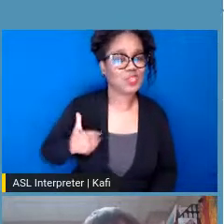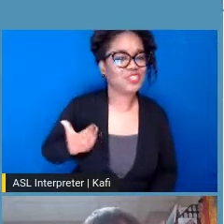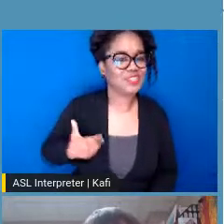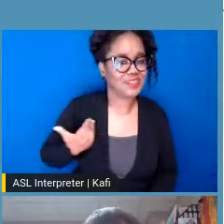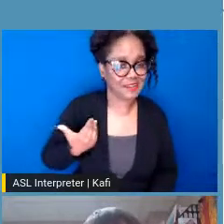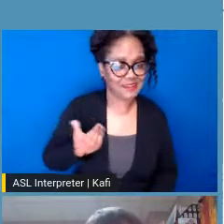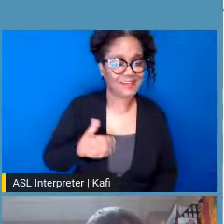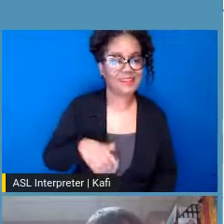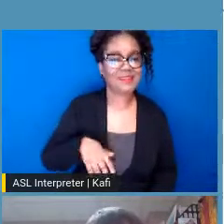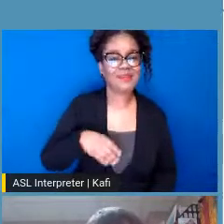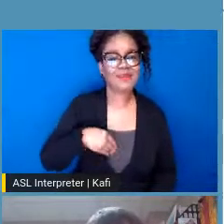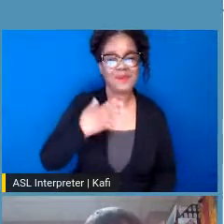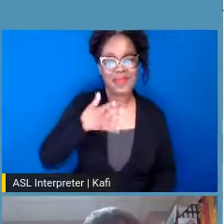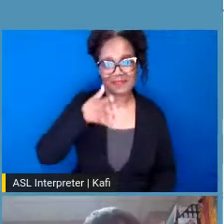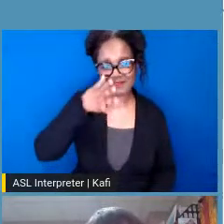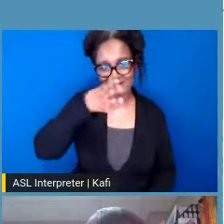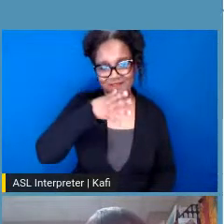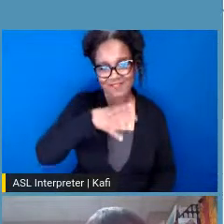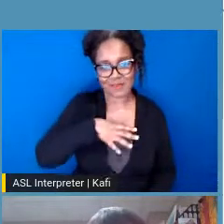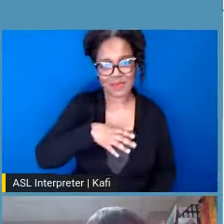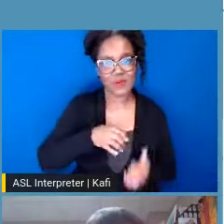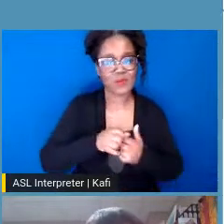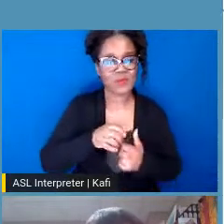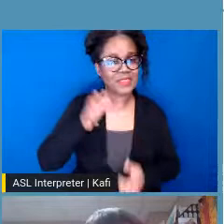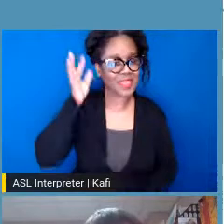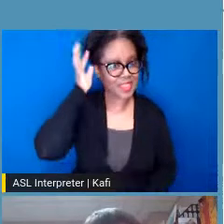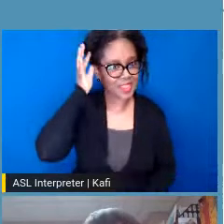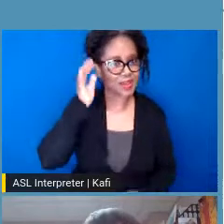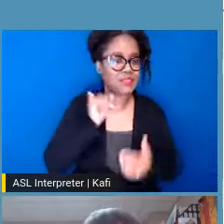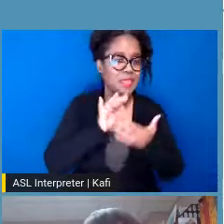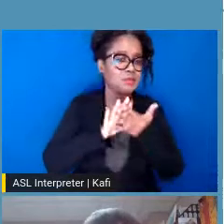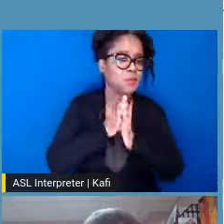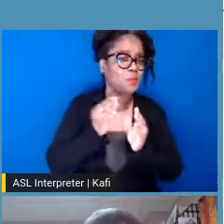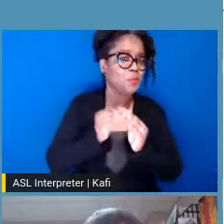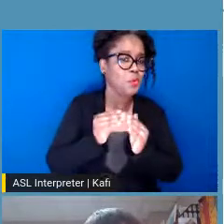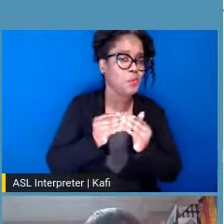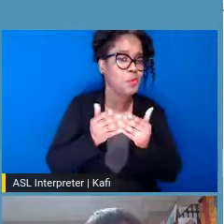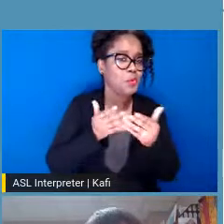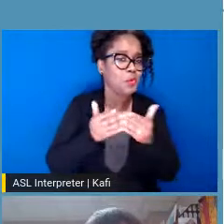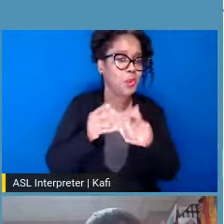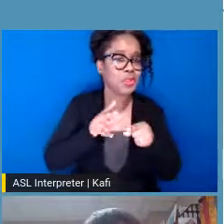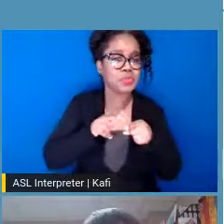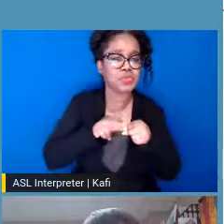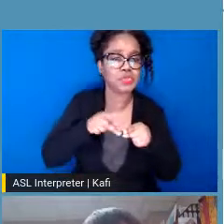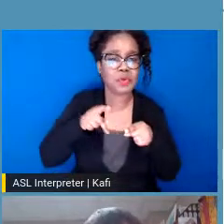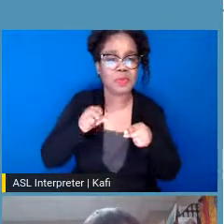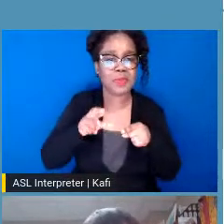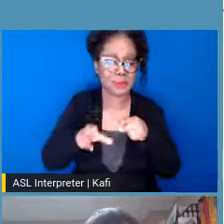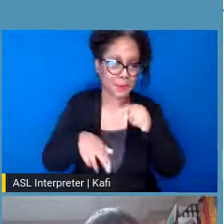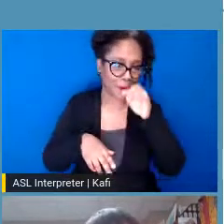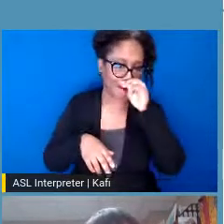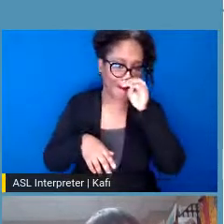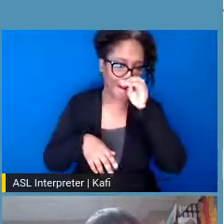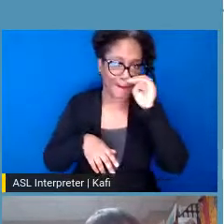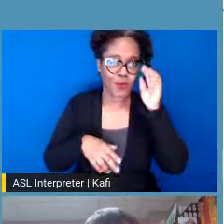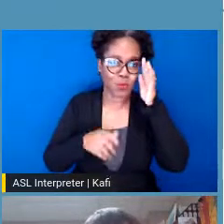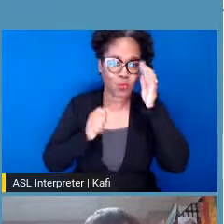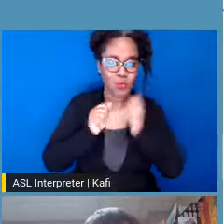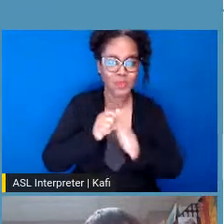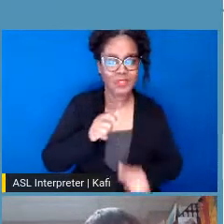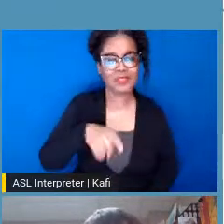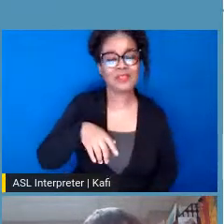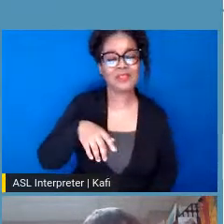growing increasingly salt and pepper gray, but I think that gives me more of a distinguished look. I